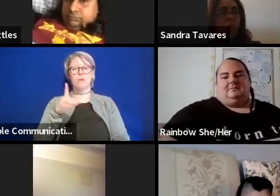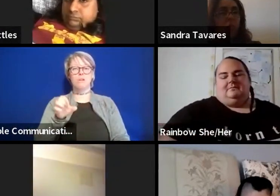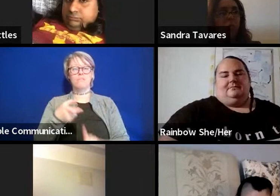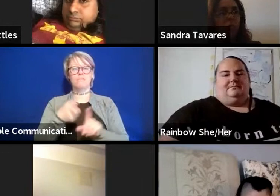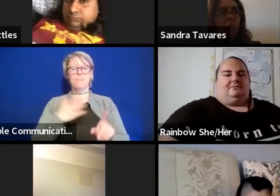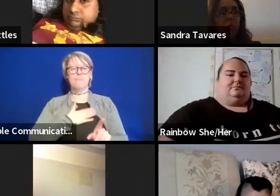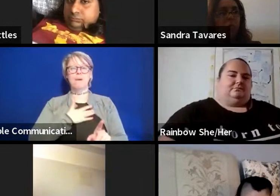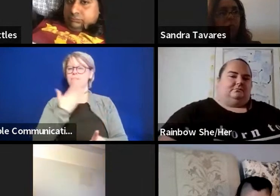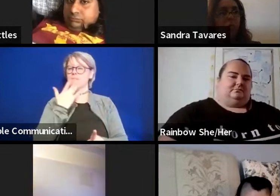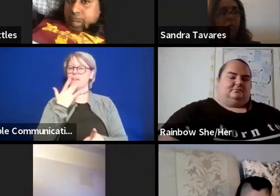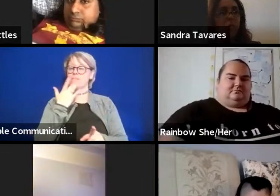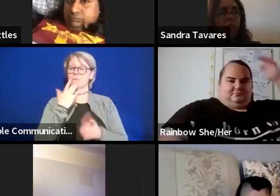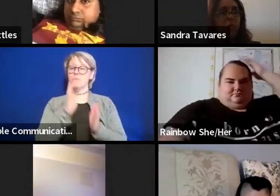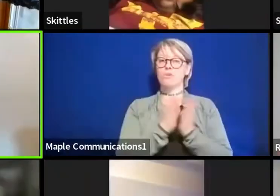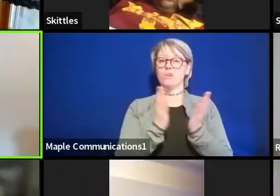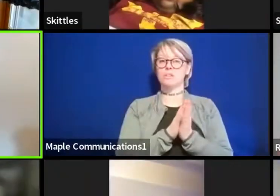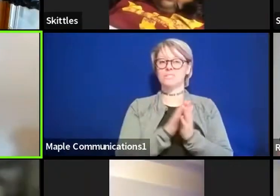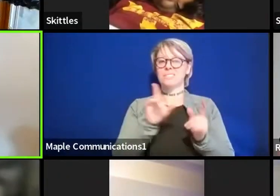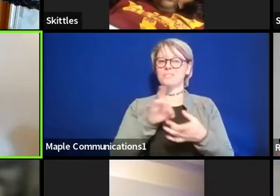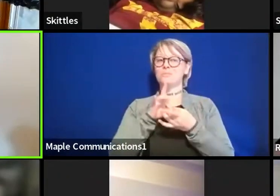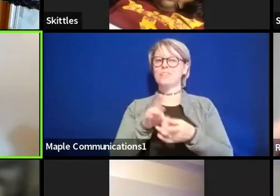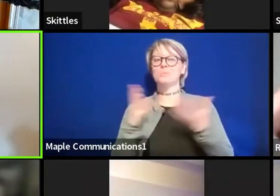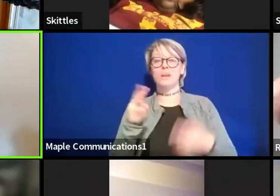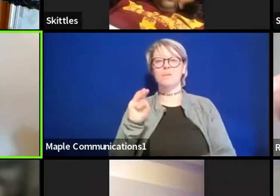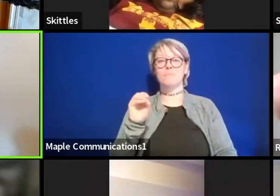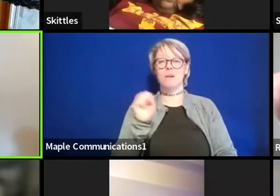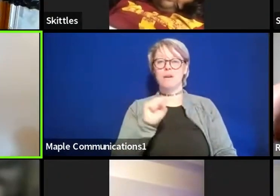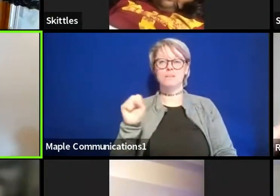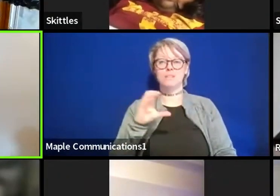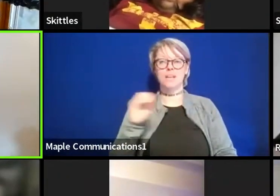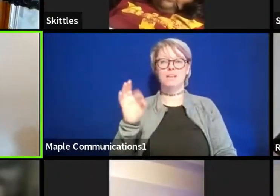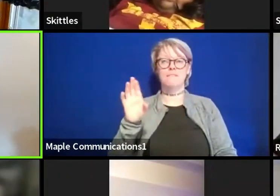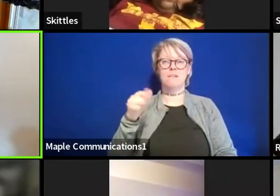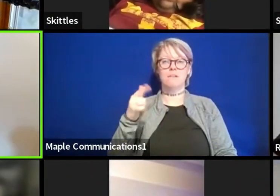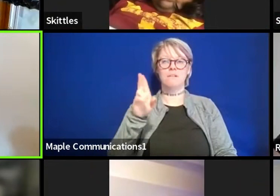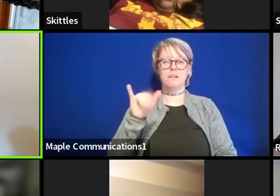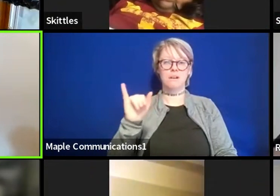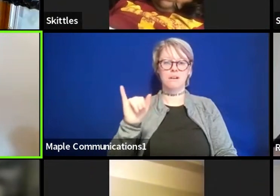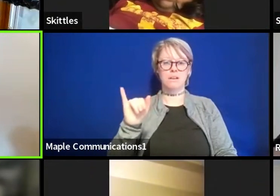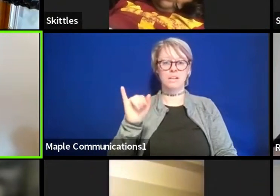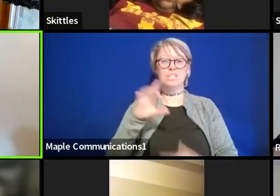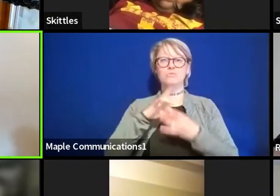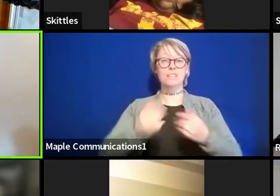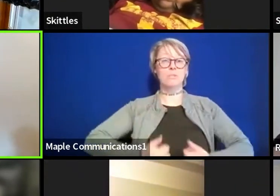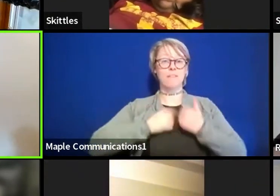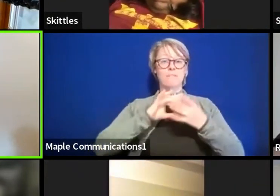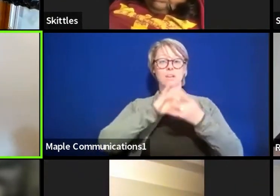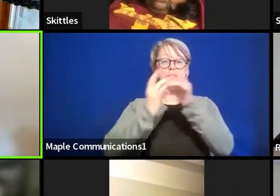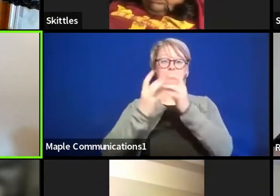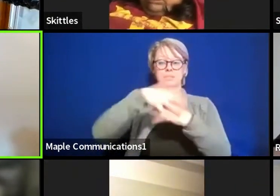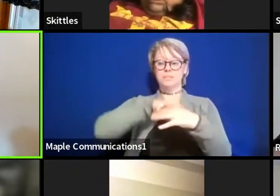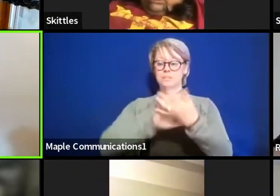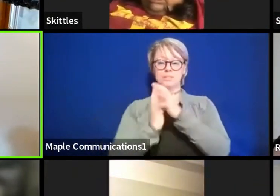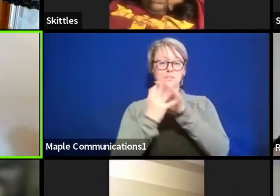love moss and I love fungi, and this book is about the entanglement of life. I think it's literally called Entangled